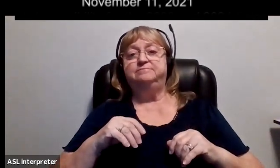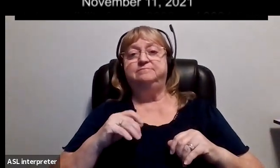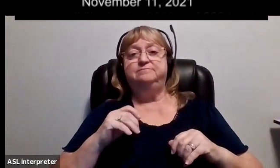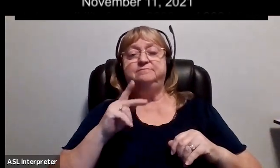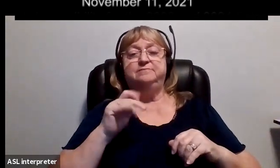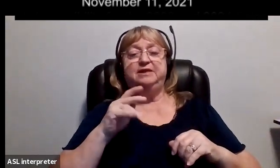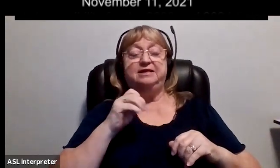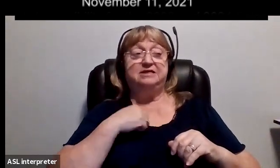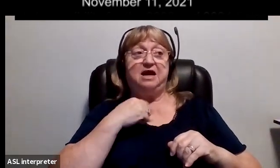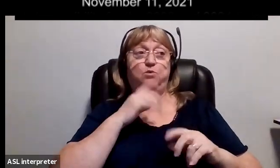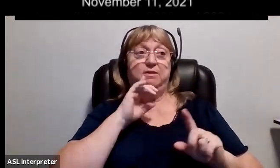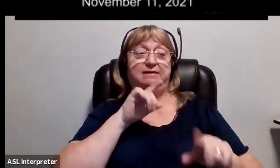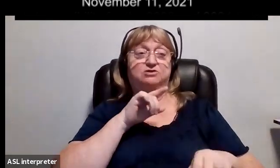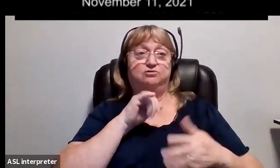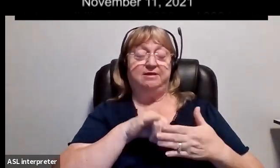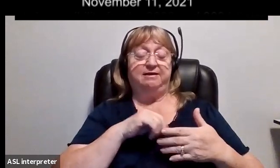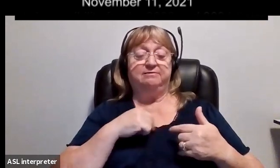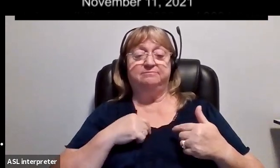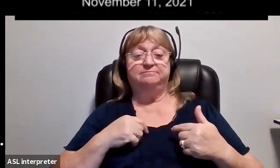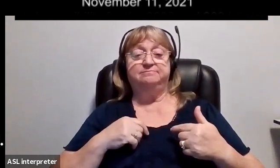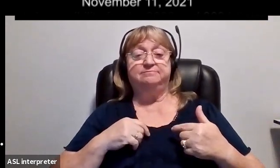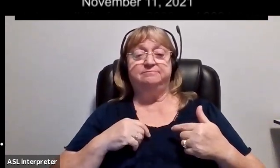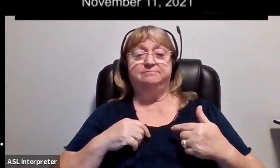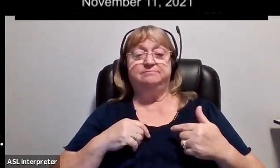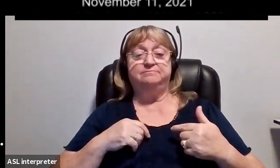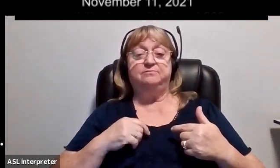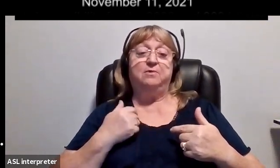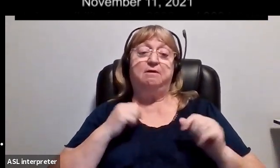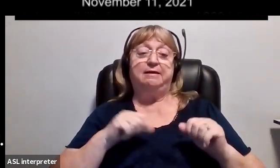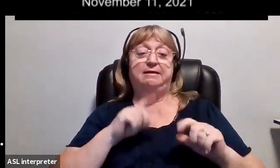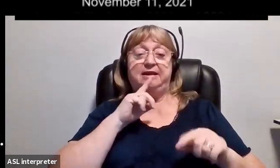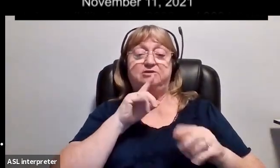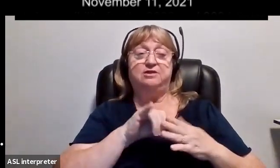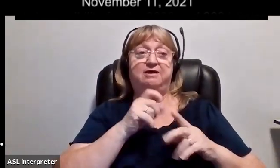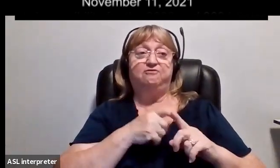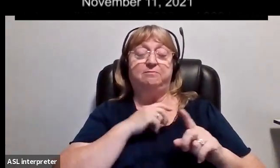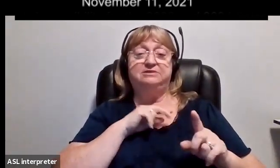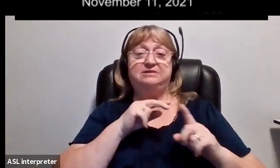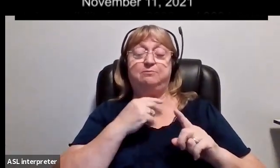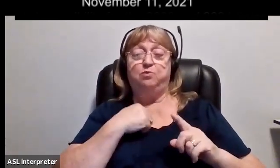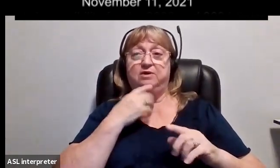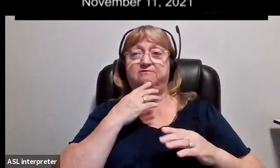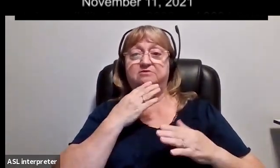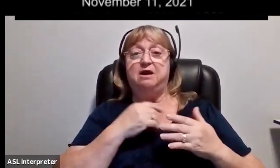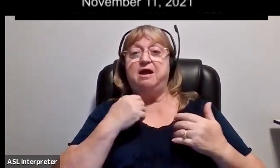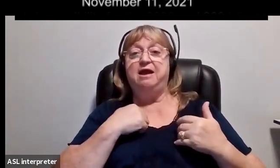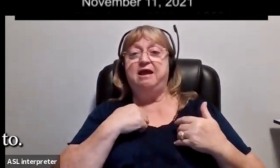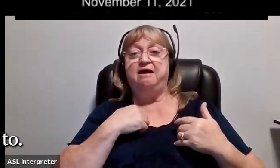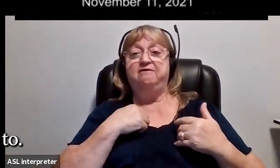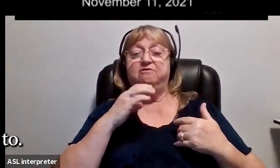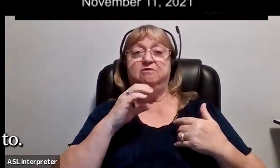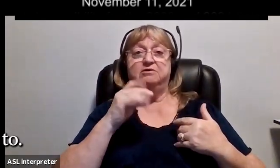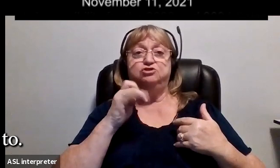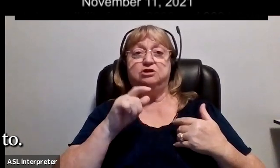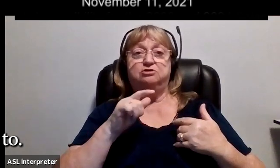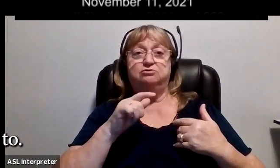So I will answer that. Well, I can answer that from the standpoint of someone, I have congenital nystagmus and